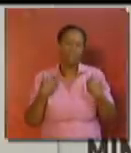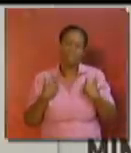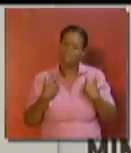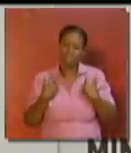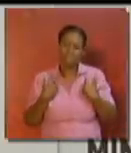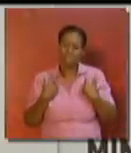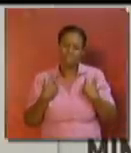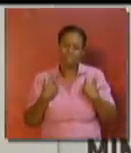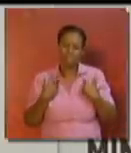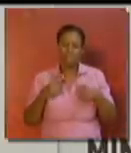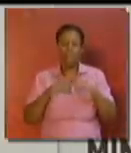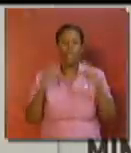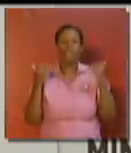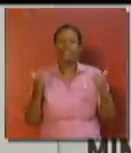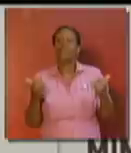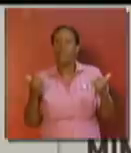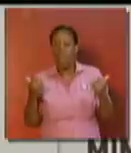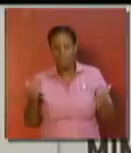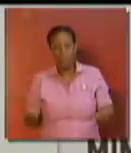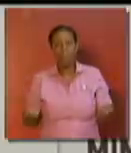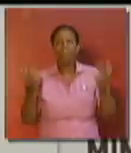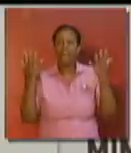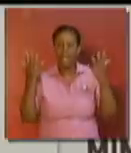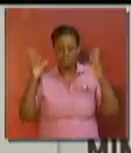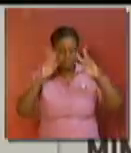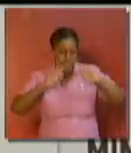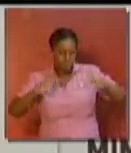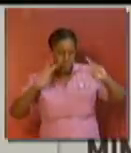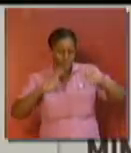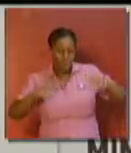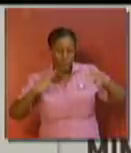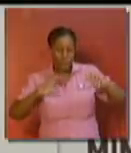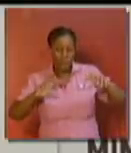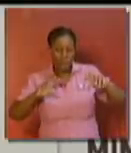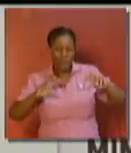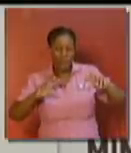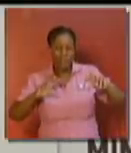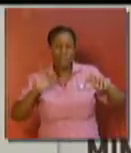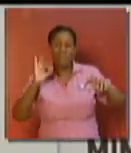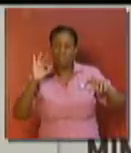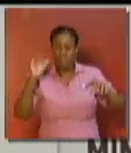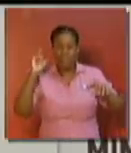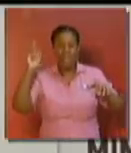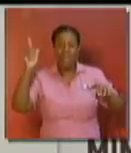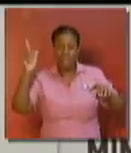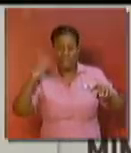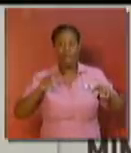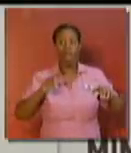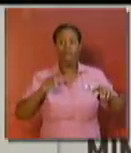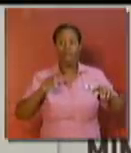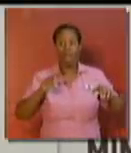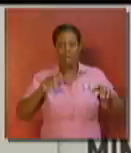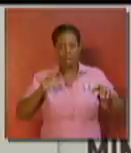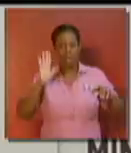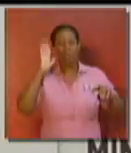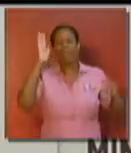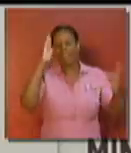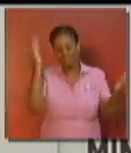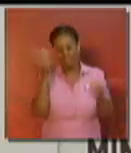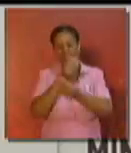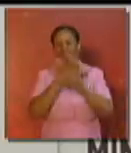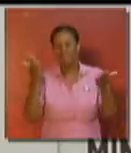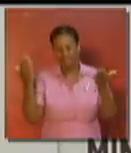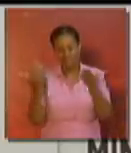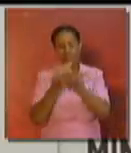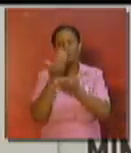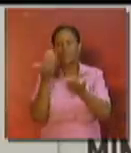an update, we will be providing that update in the future. The next set of questions: do I need to take